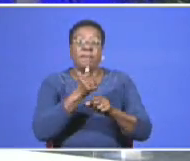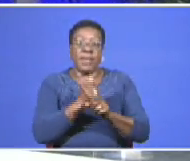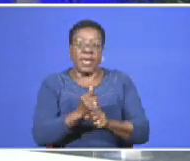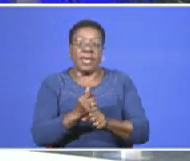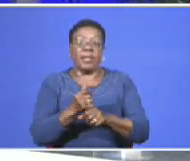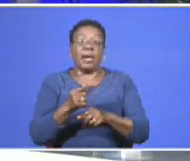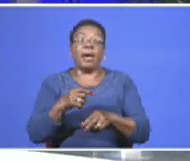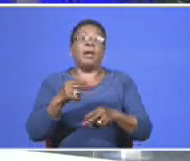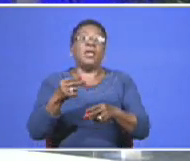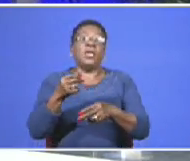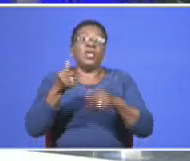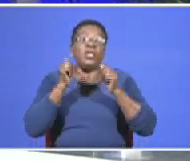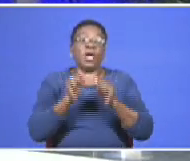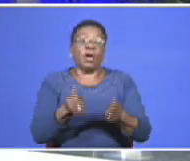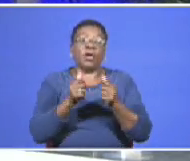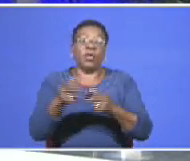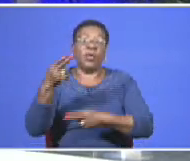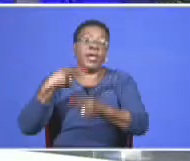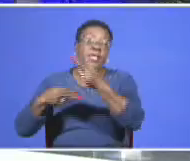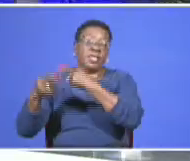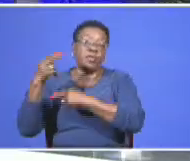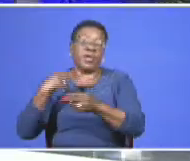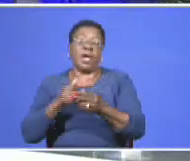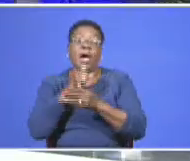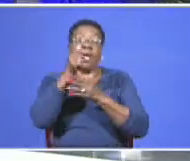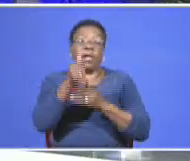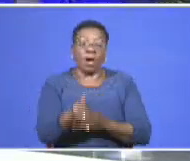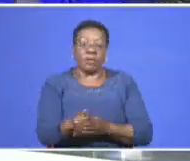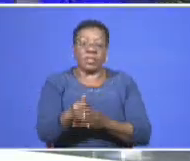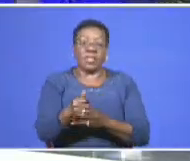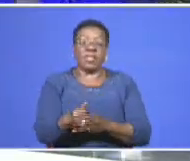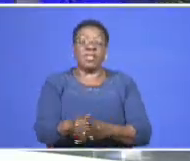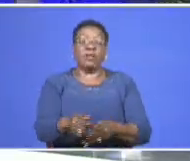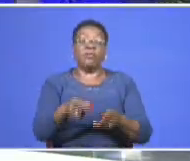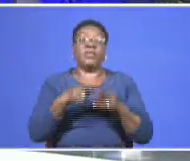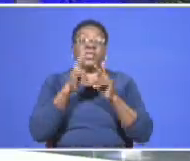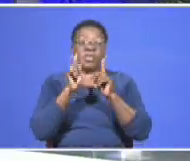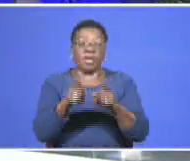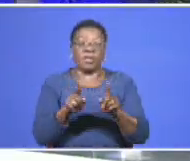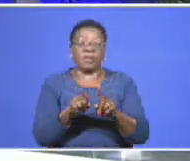Junkanoo history, announcing the results before 3 o'clock this afternoon.